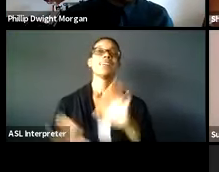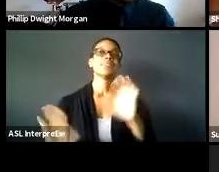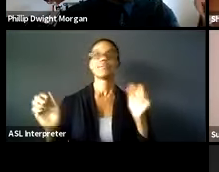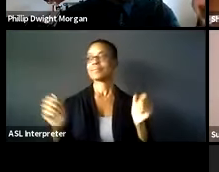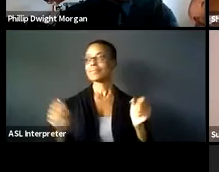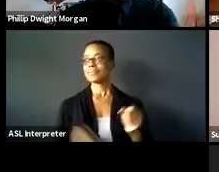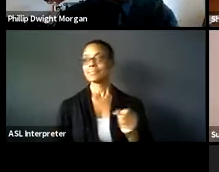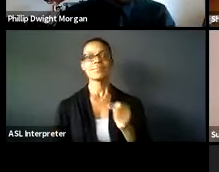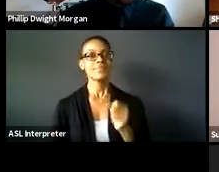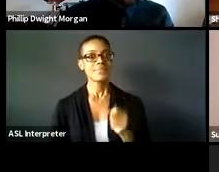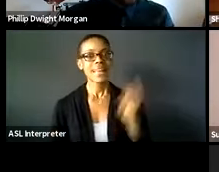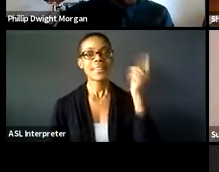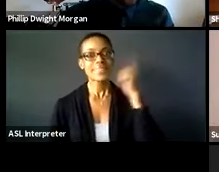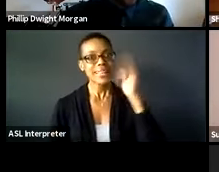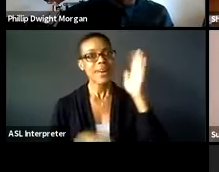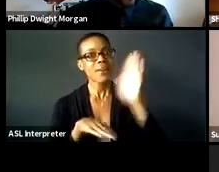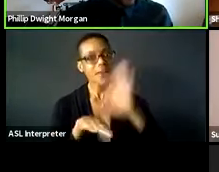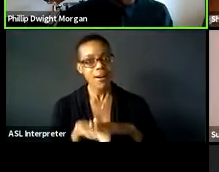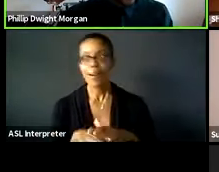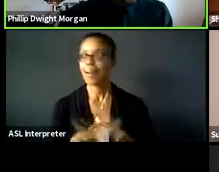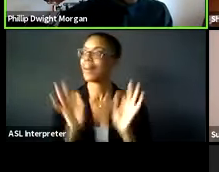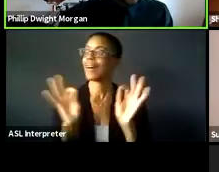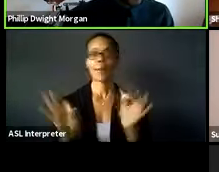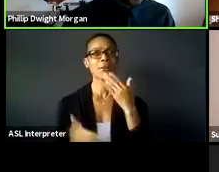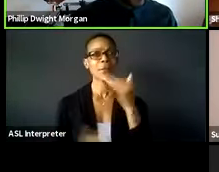Unmute. That's a perfect place for me to start.